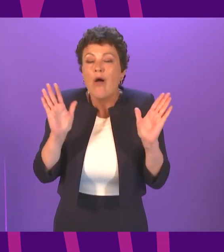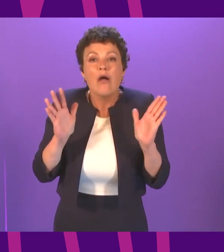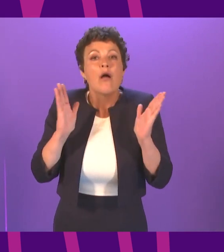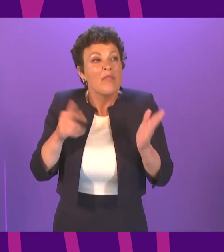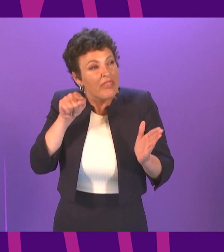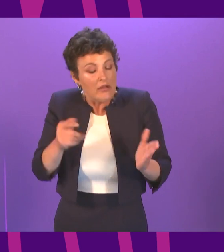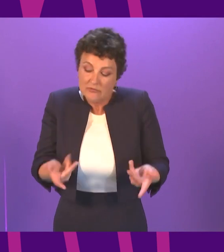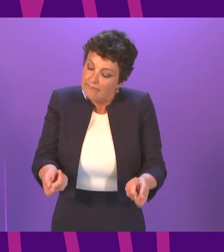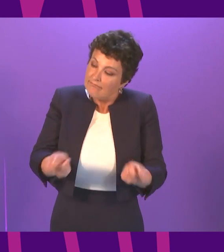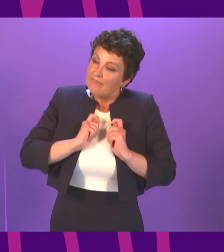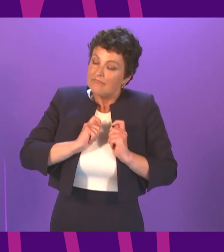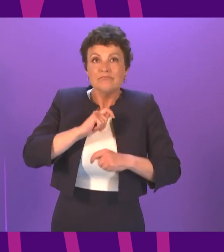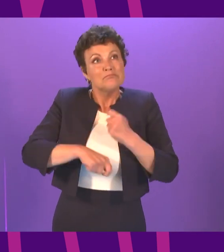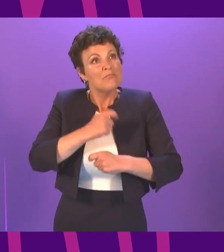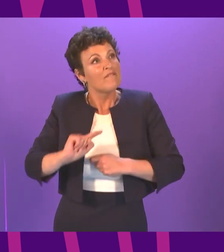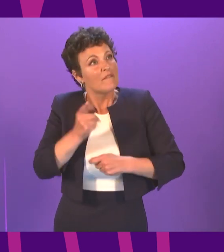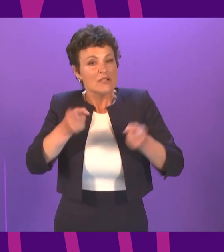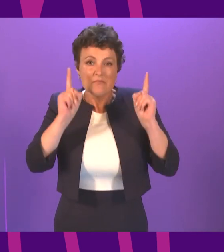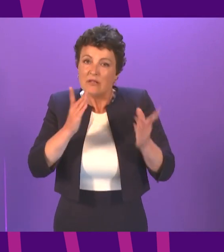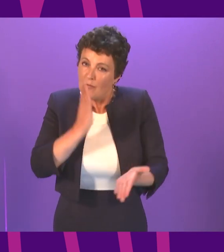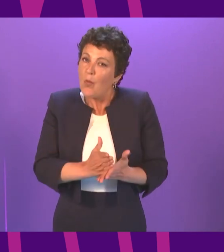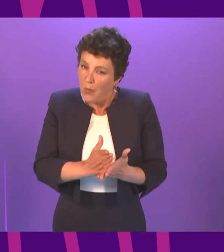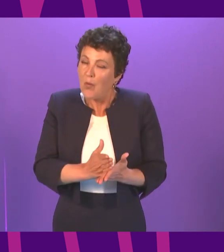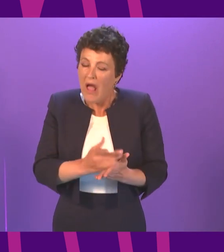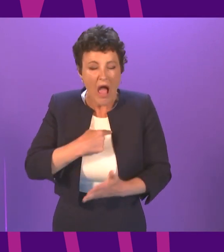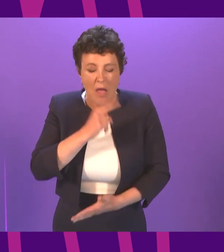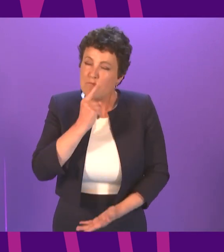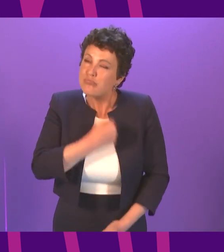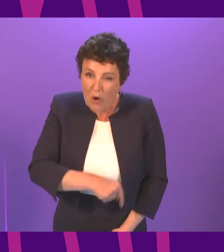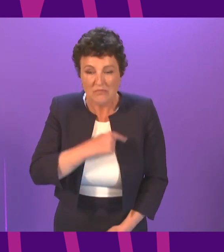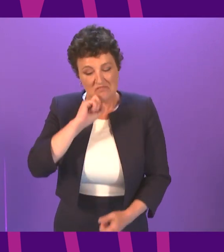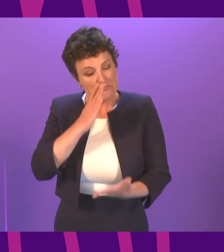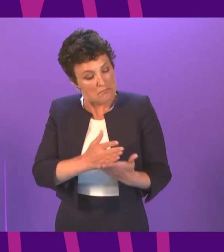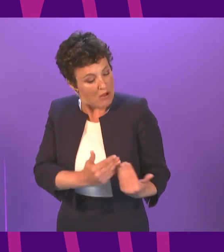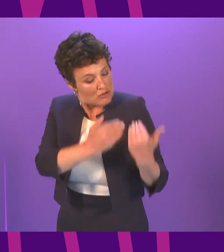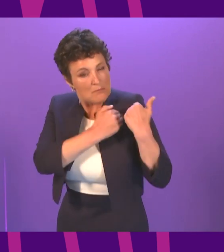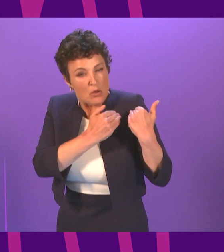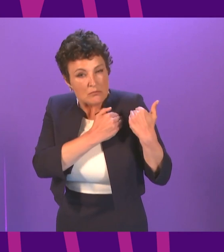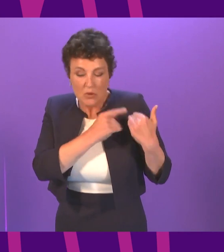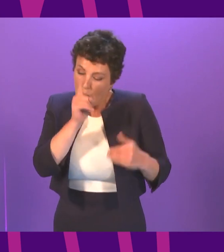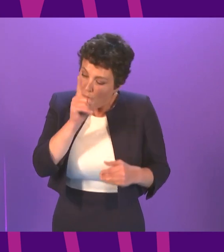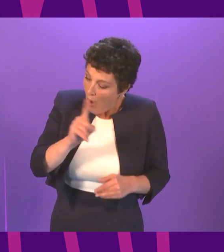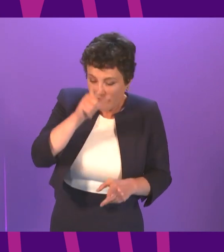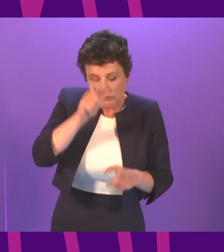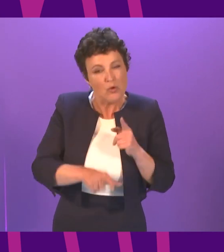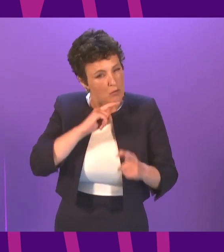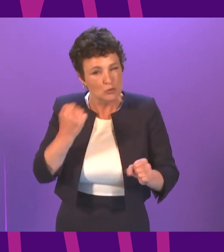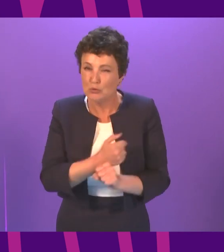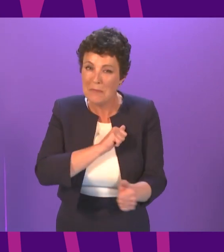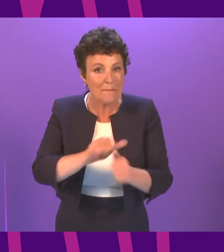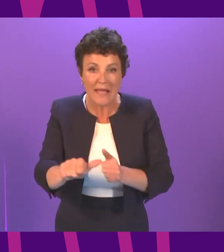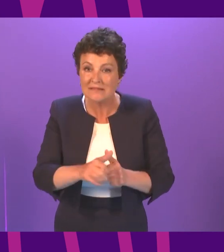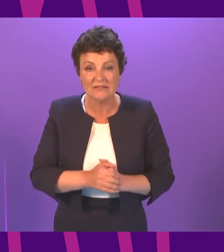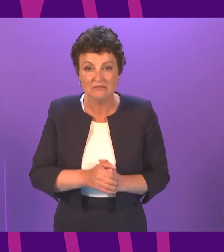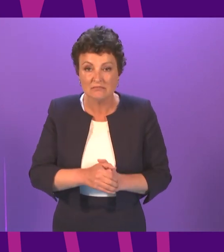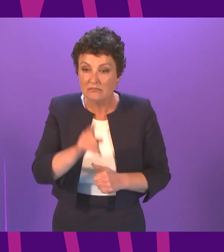Minister of our country. I pledge that I will fulfil the duties placed on me to the very best of my ability. I will do all I